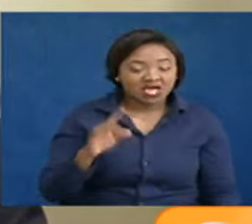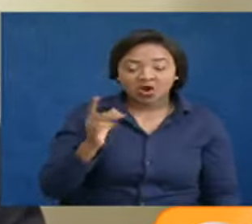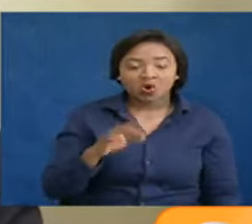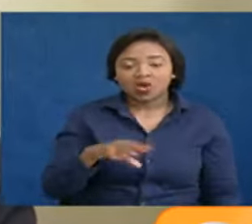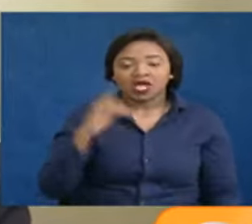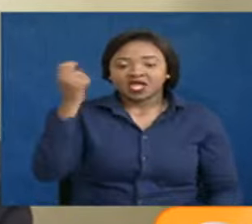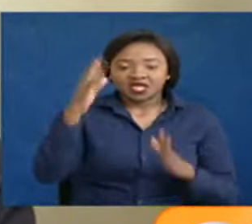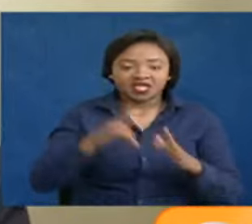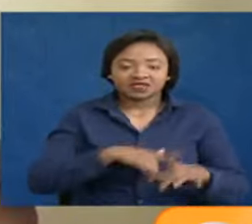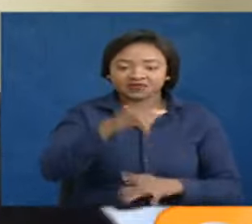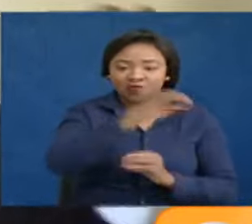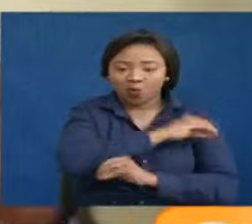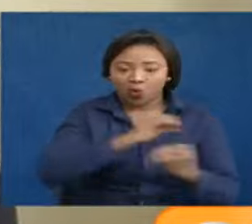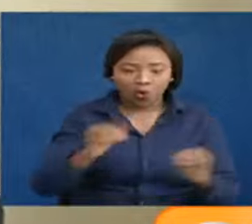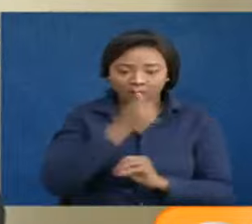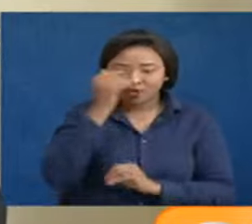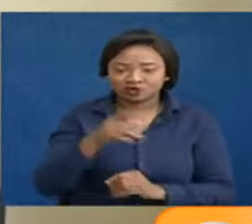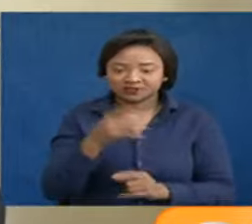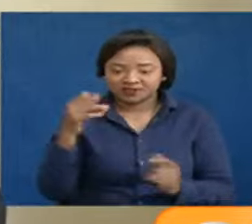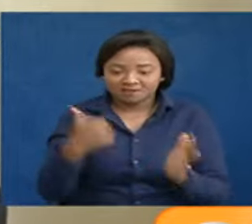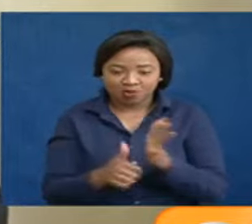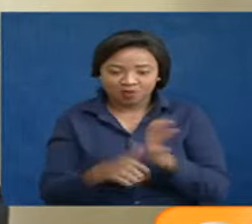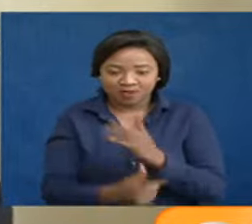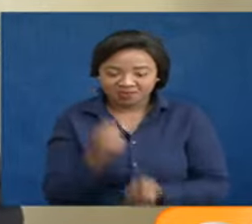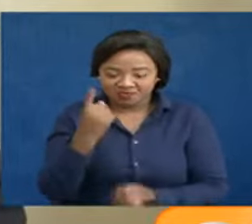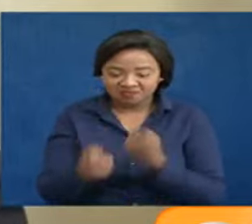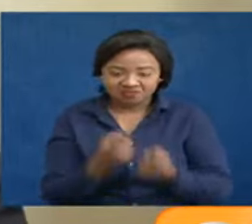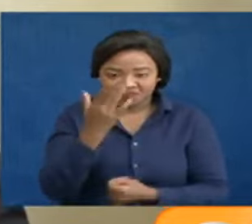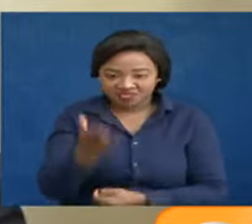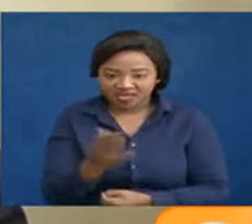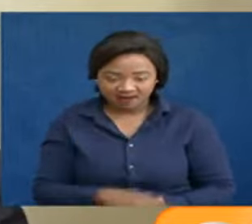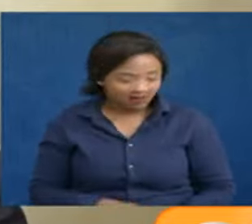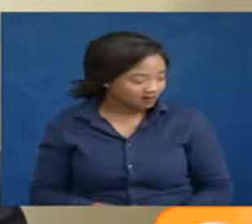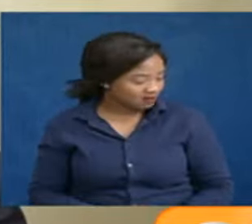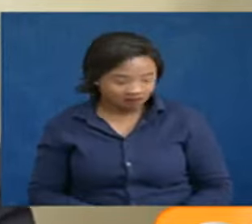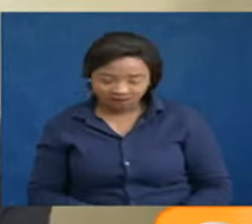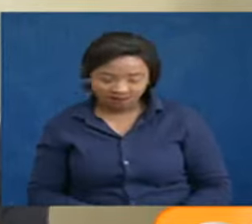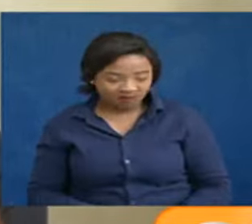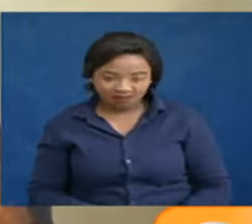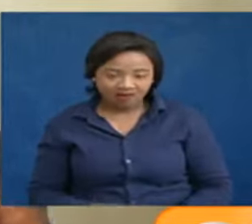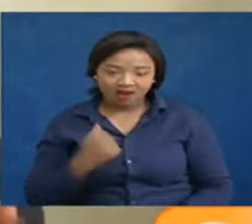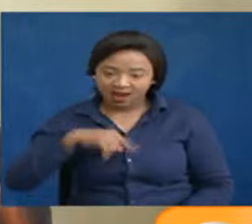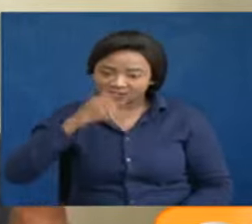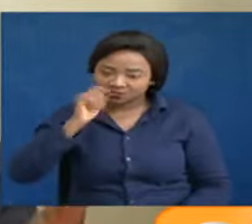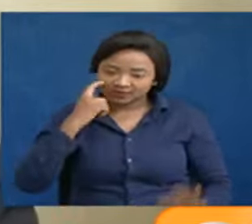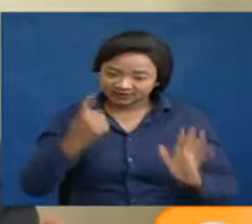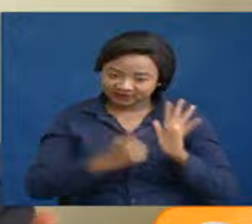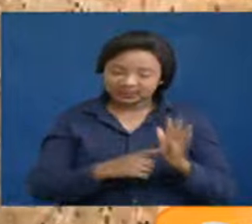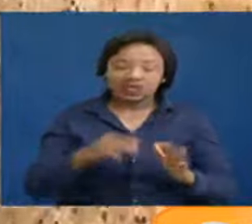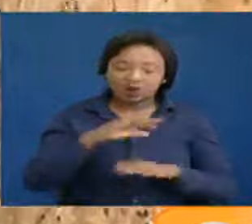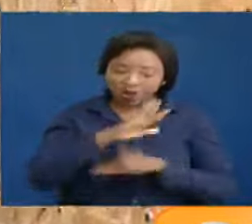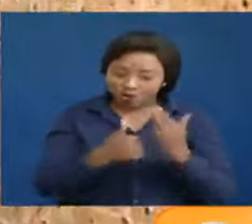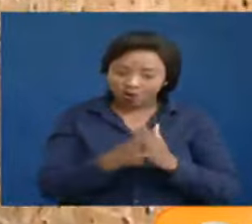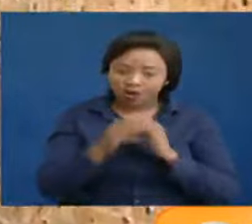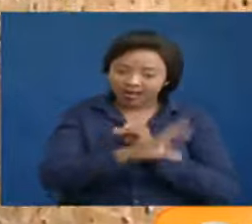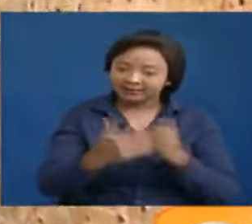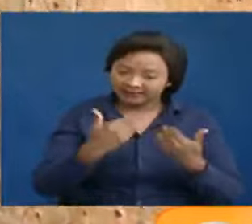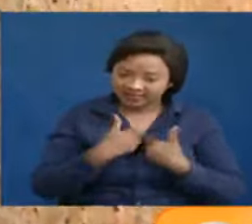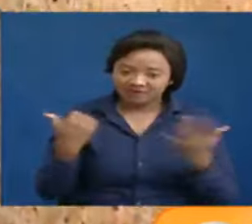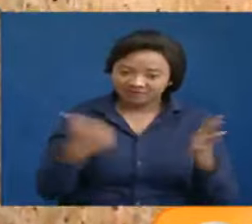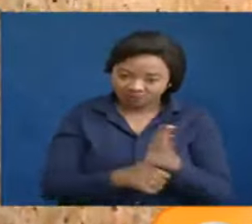travel overseas because wachache wamepata shida. So we also need to realize that hakuna mali, hakuna shida. The government